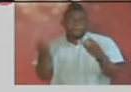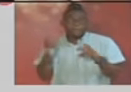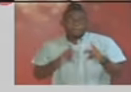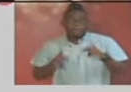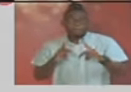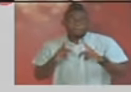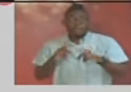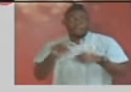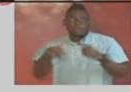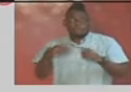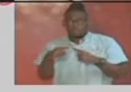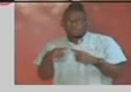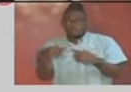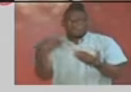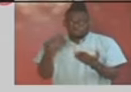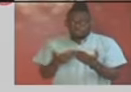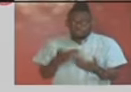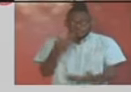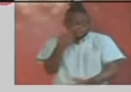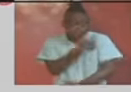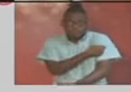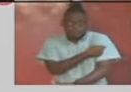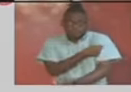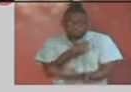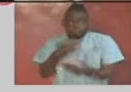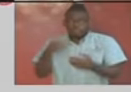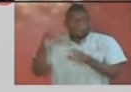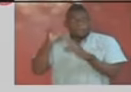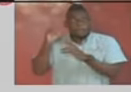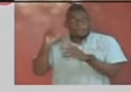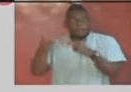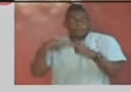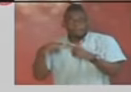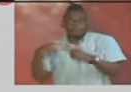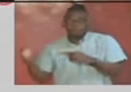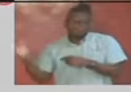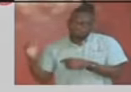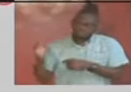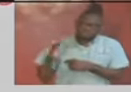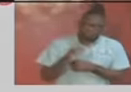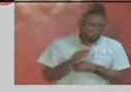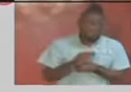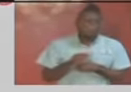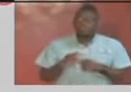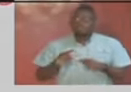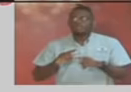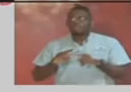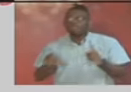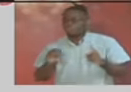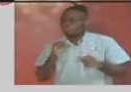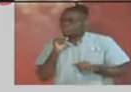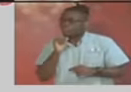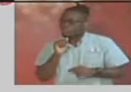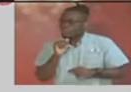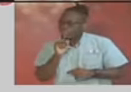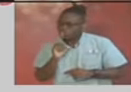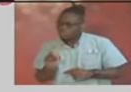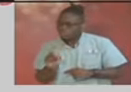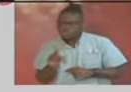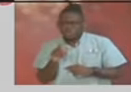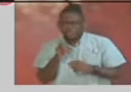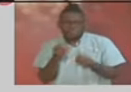we do offer the vaccine, and that will get our rate up but we have no target in terms of a rate that we are looking for of